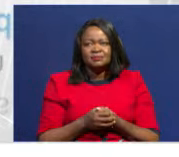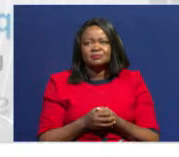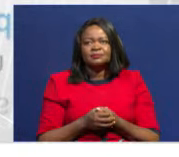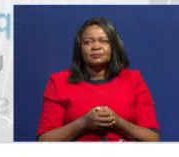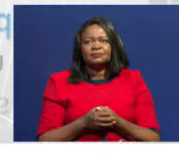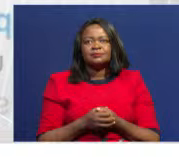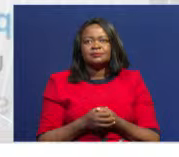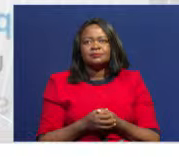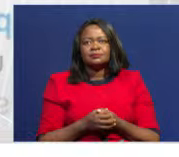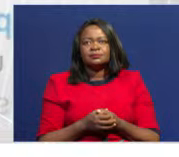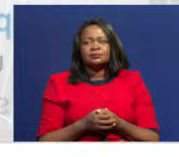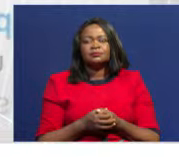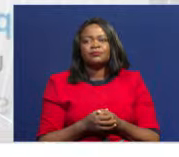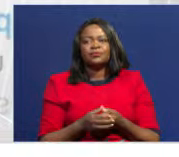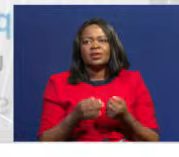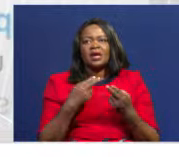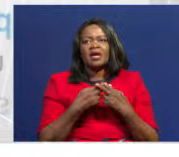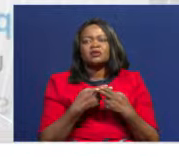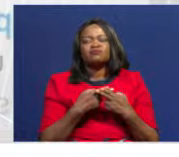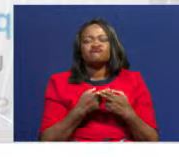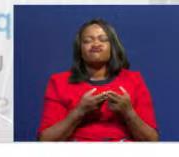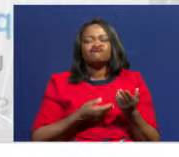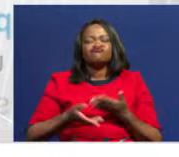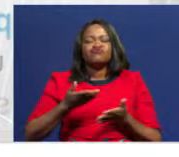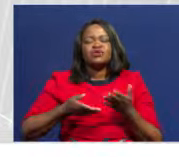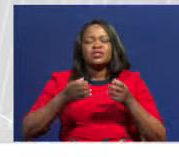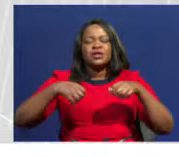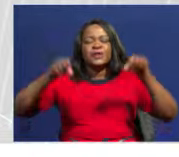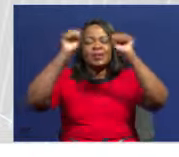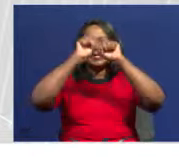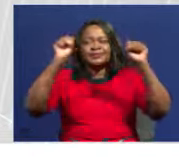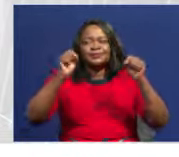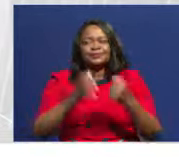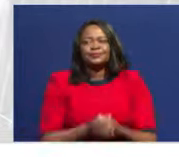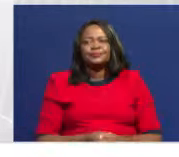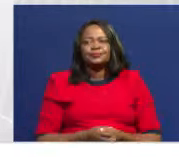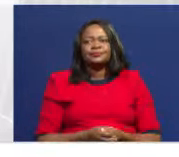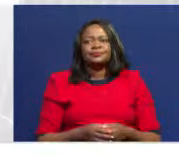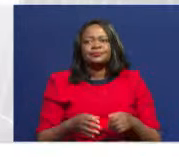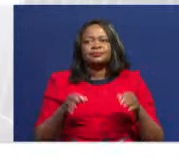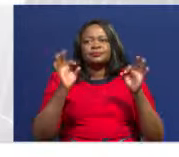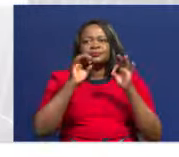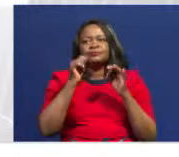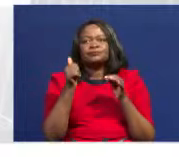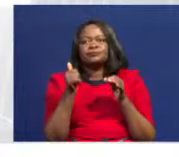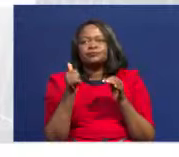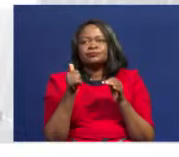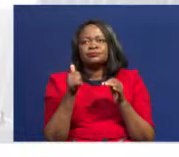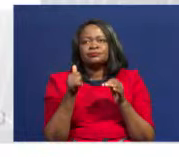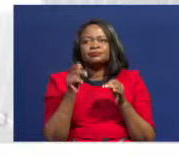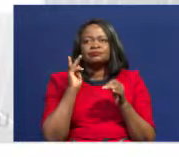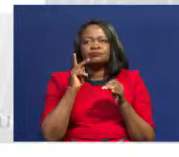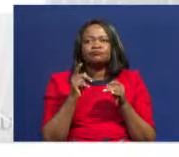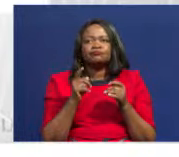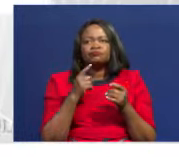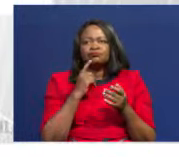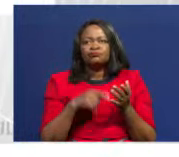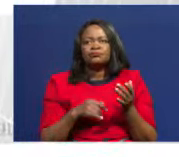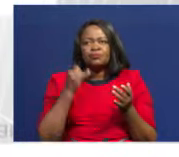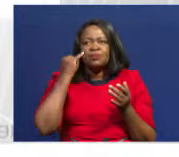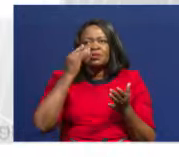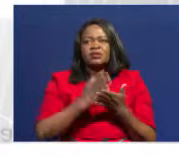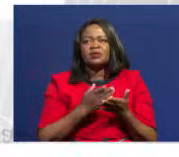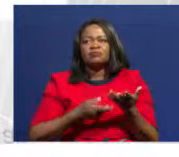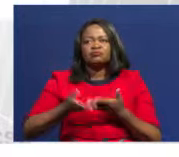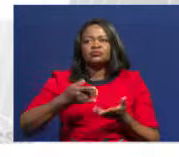in governance. Hashtag engage the president. Amazing Kisi tweeted, imagine a real-time exchange of